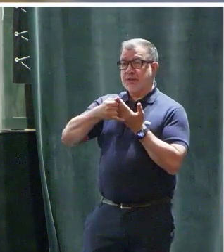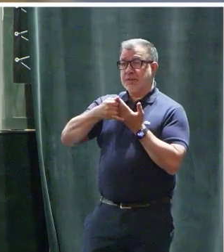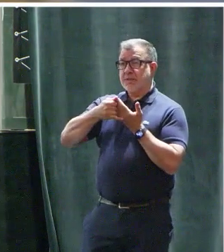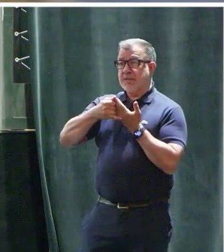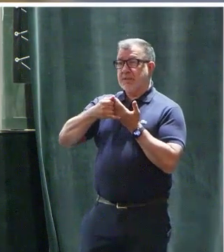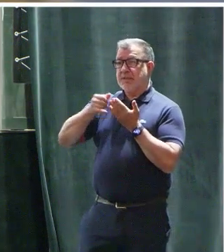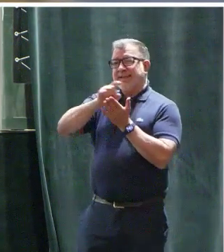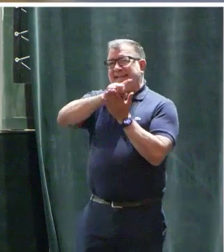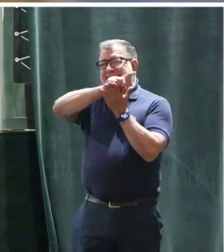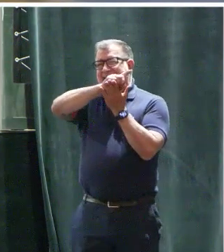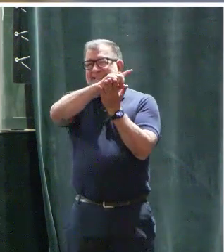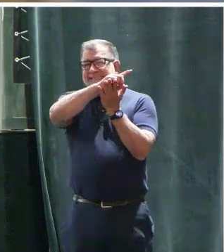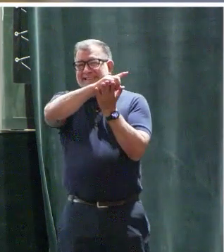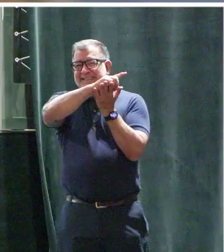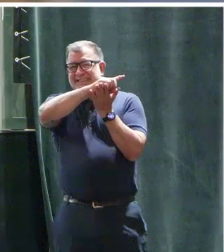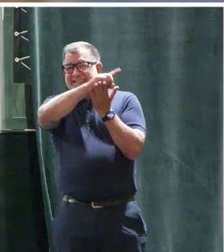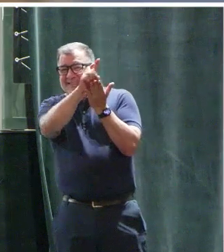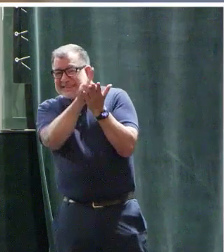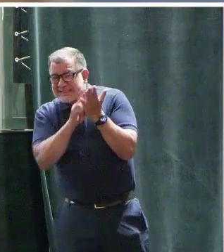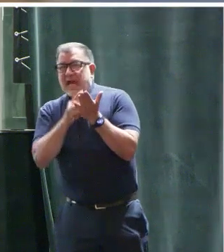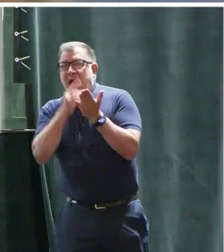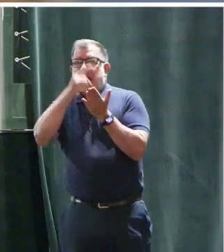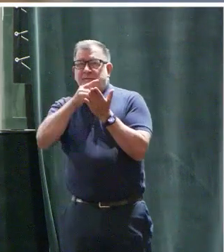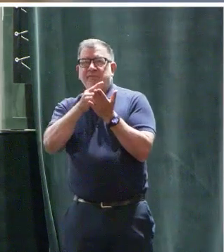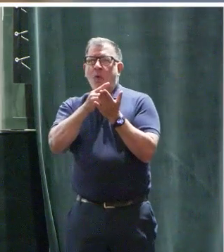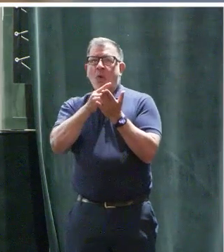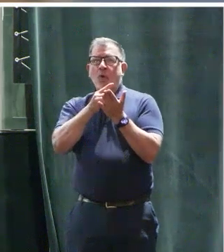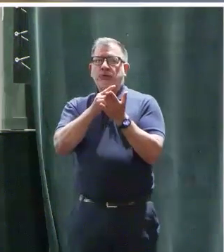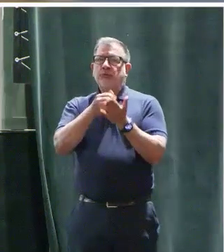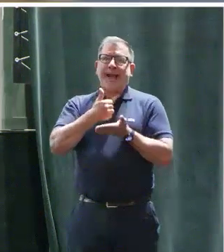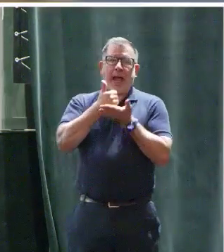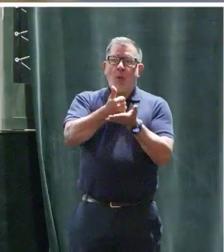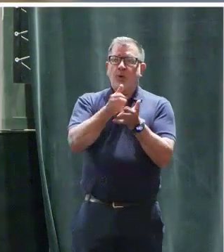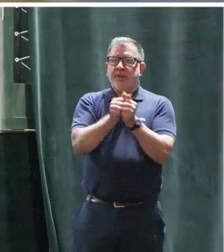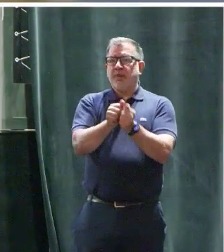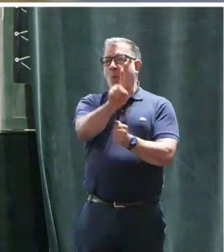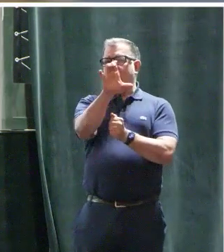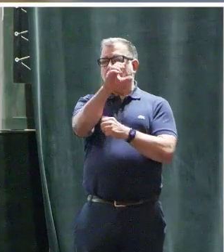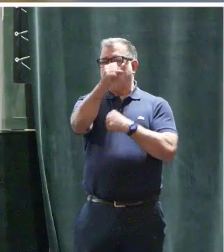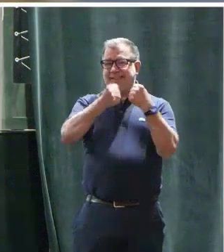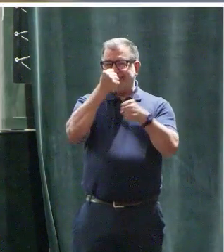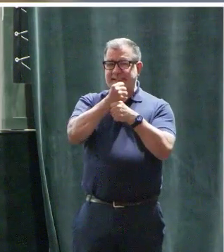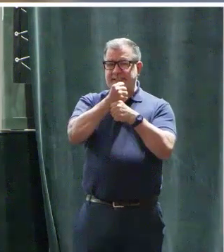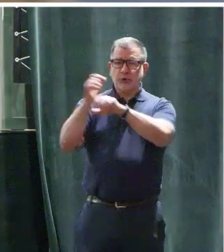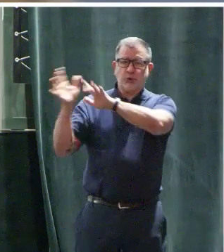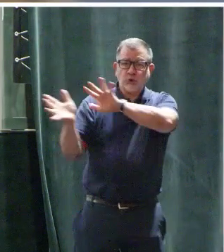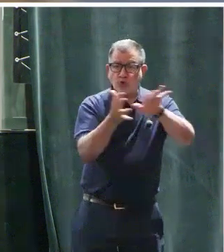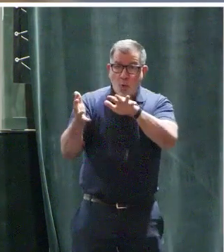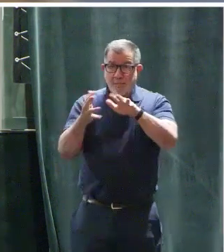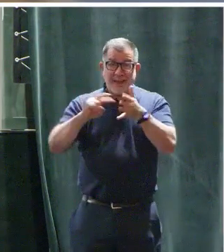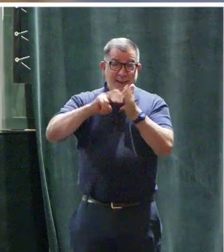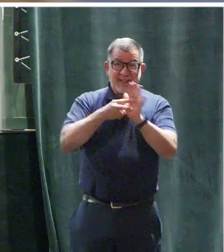be responsive to the 2050s 100-year storm, which includes 2.5 feet of sea level rise. We're